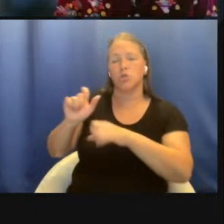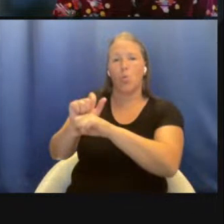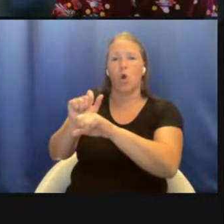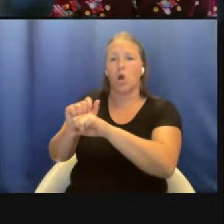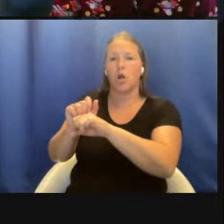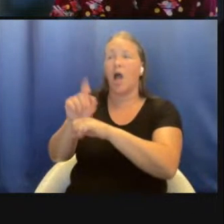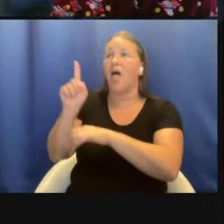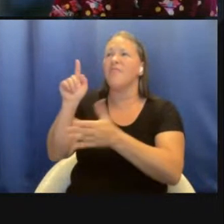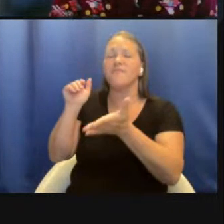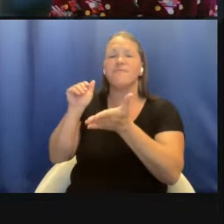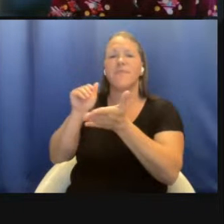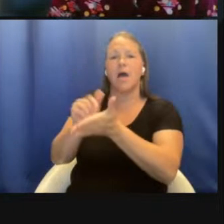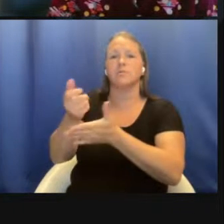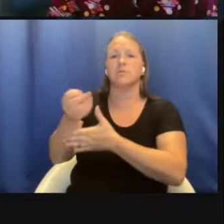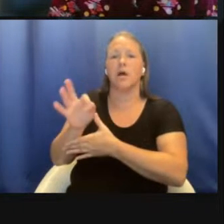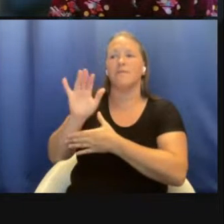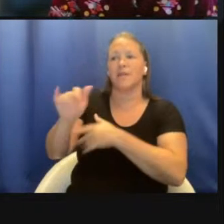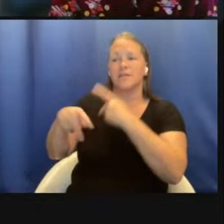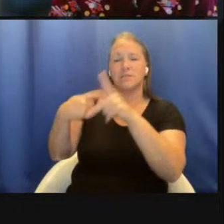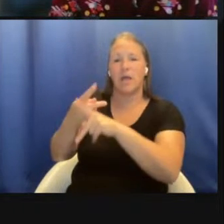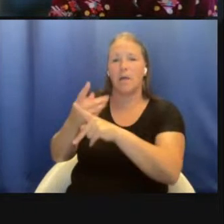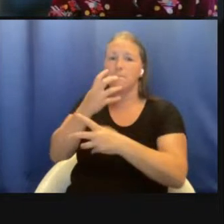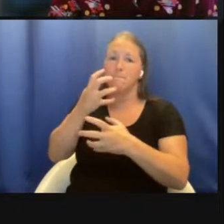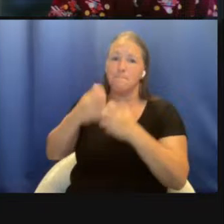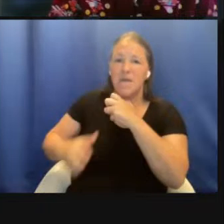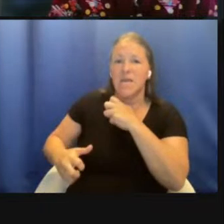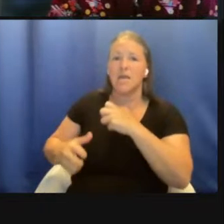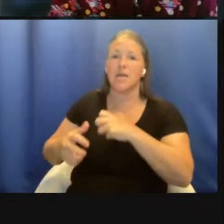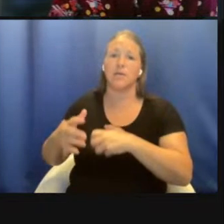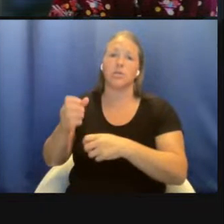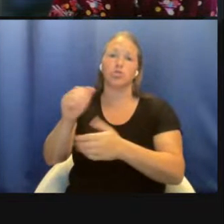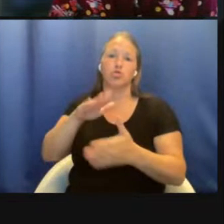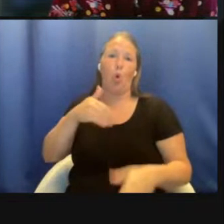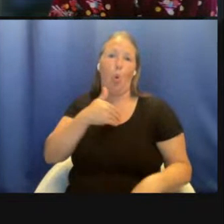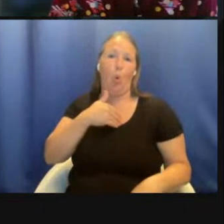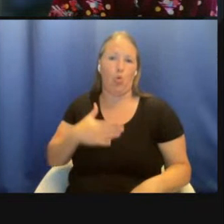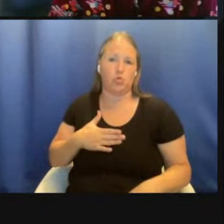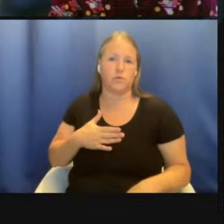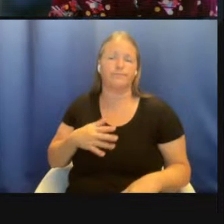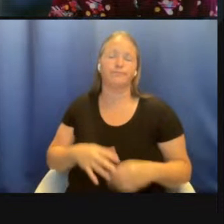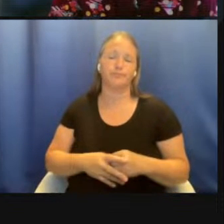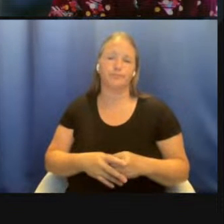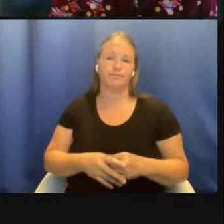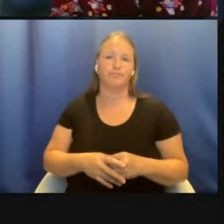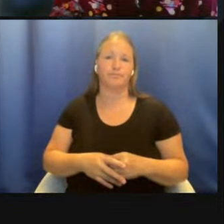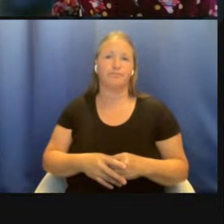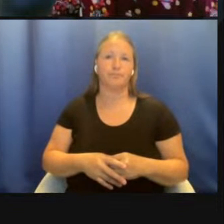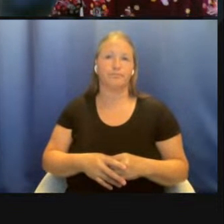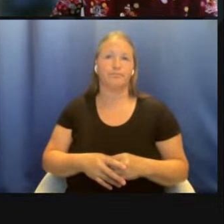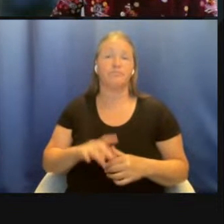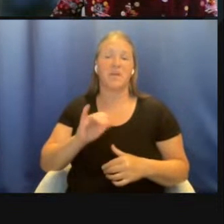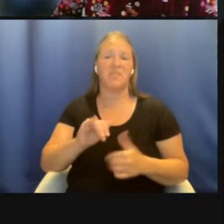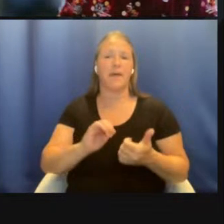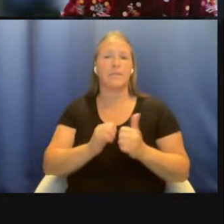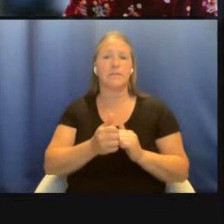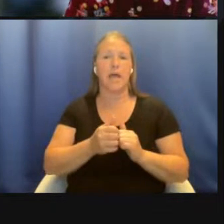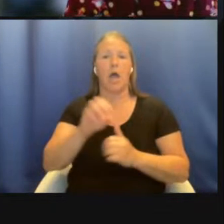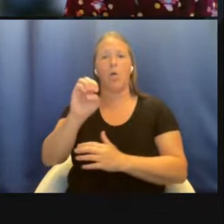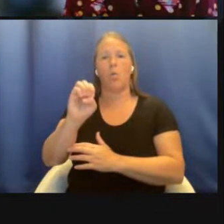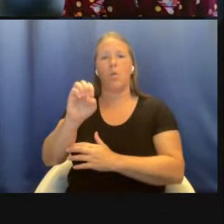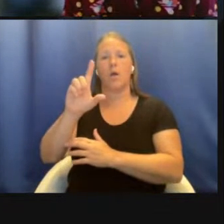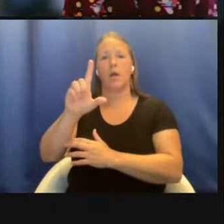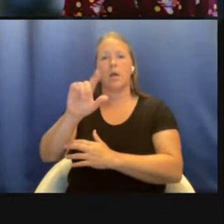End quote. It's an eye-waterer, and this is how Elizabeth wrote. She also